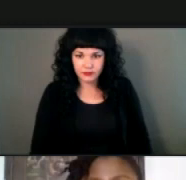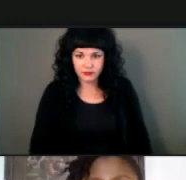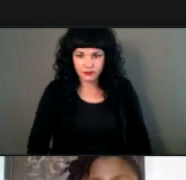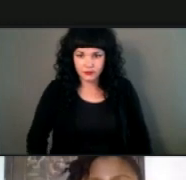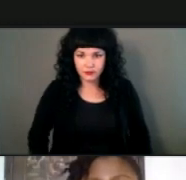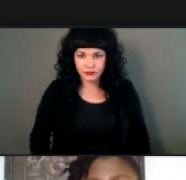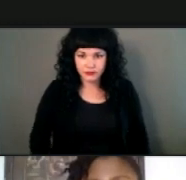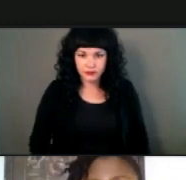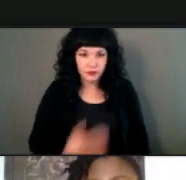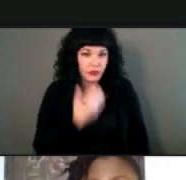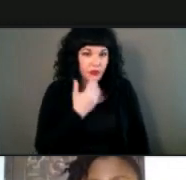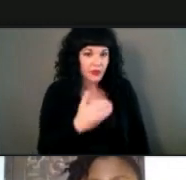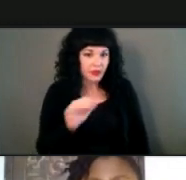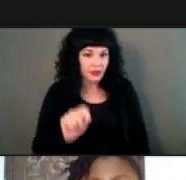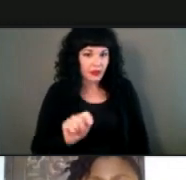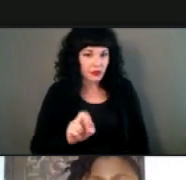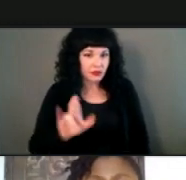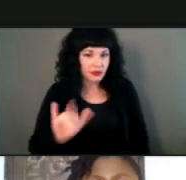Thank you, Terry.